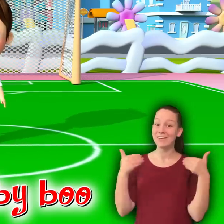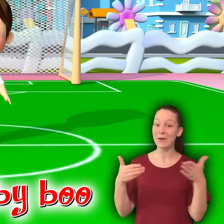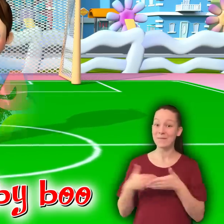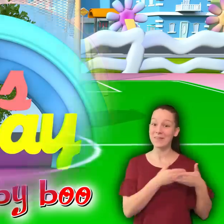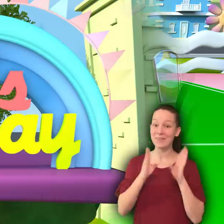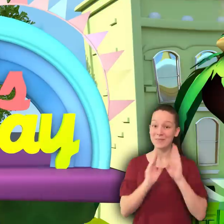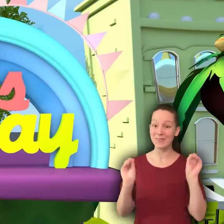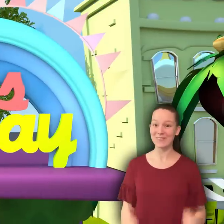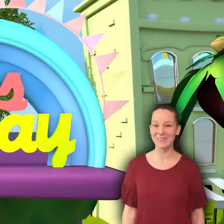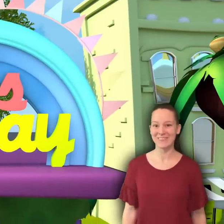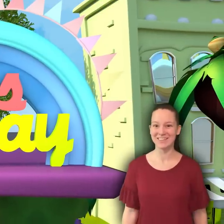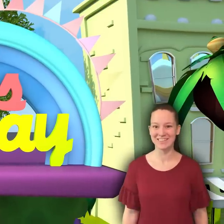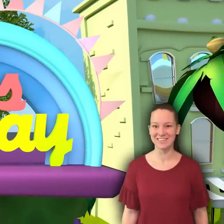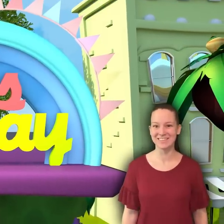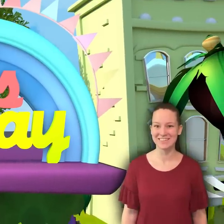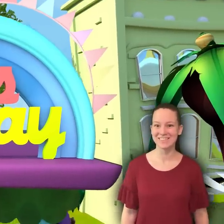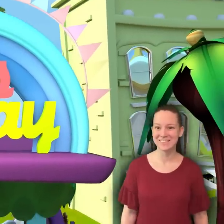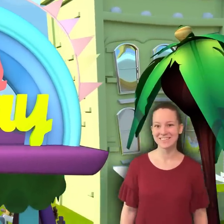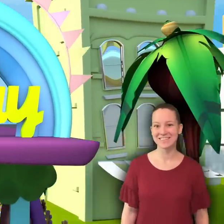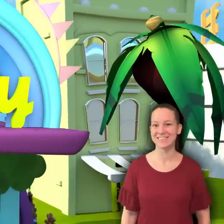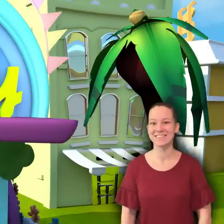here we go baby boo